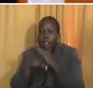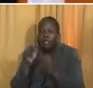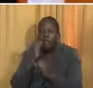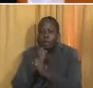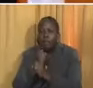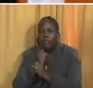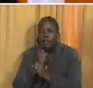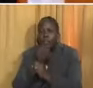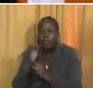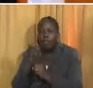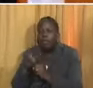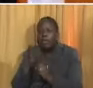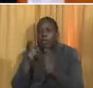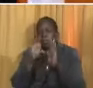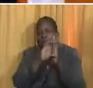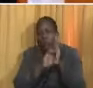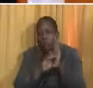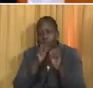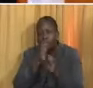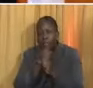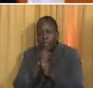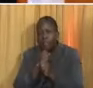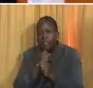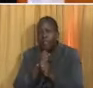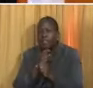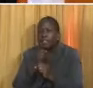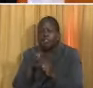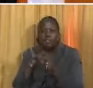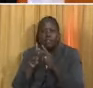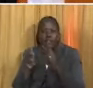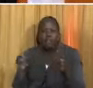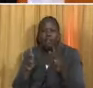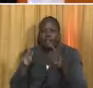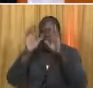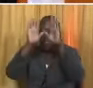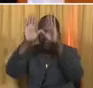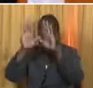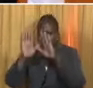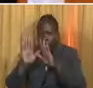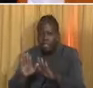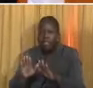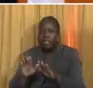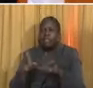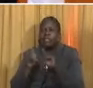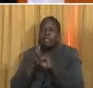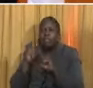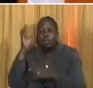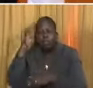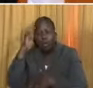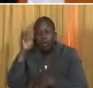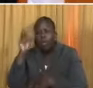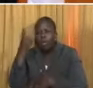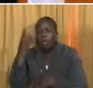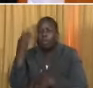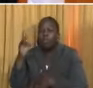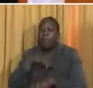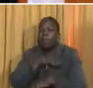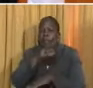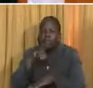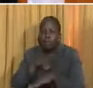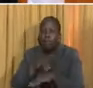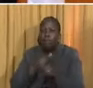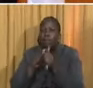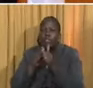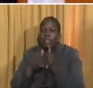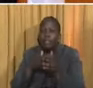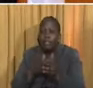bill. Public participation today is a constitutional imperative recognized as one of the principles of good governance and